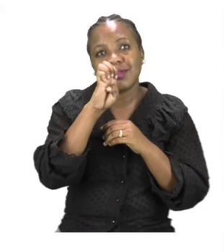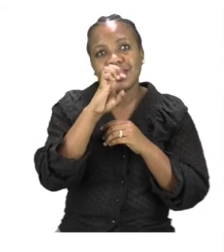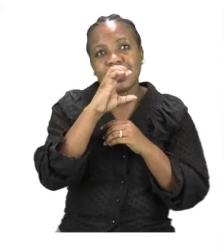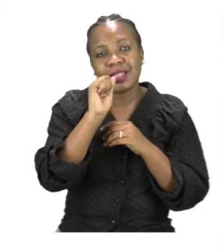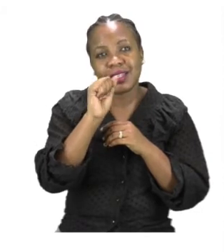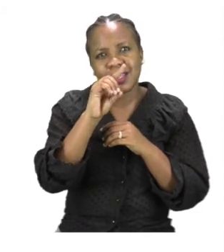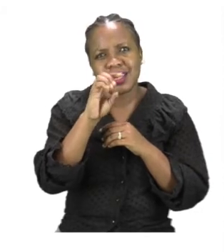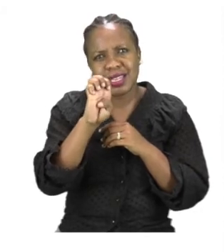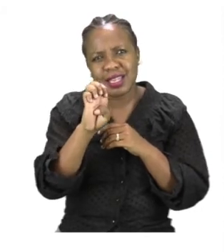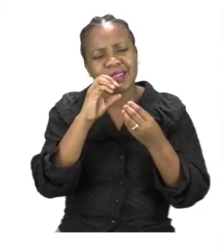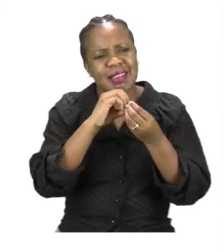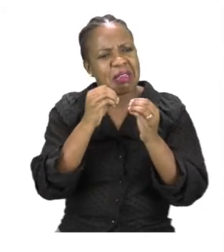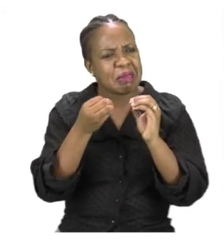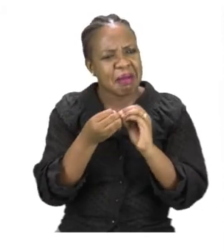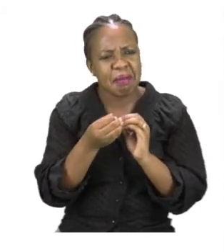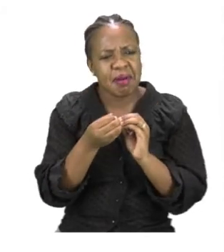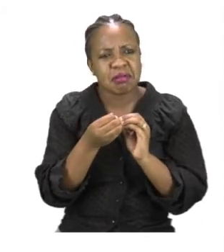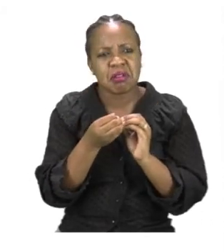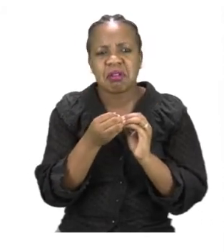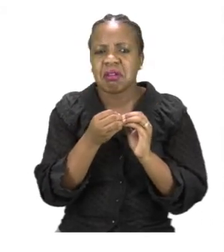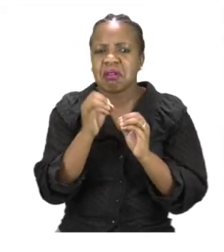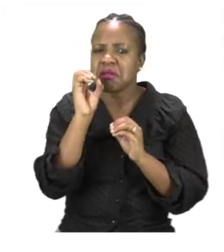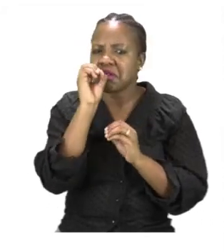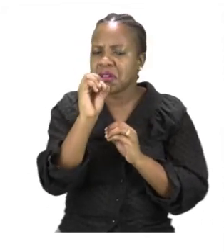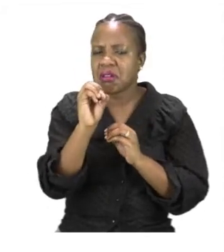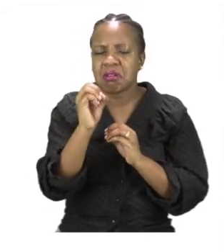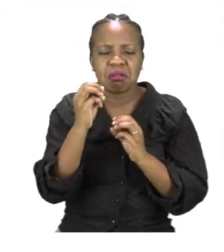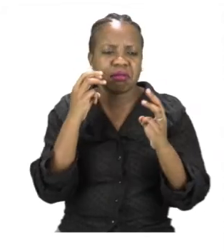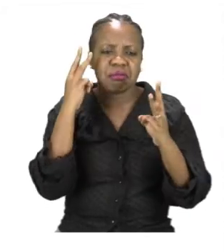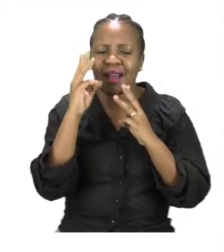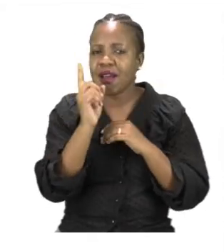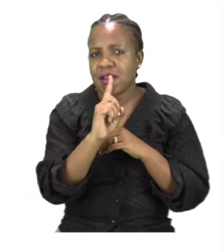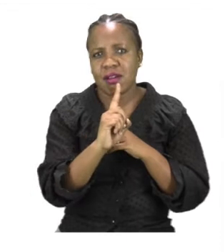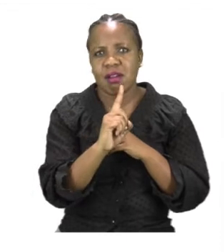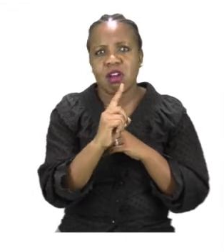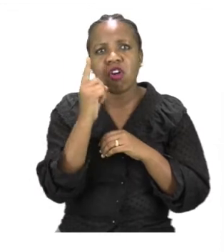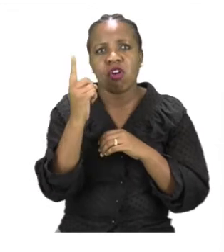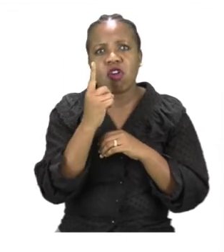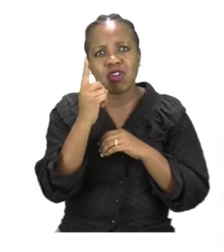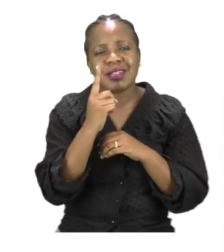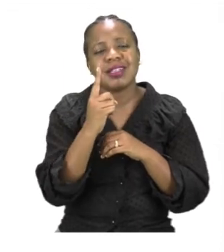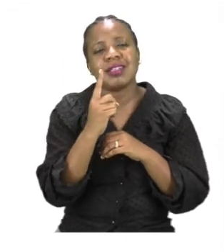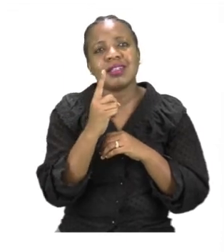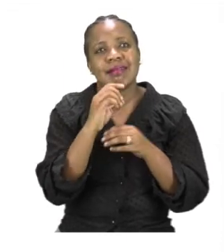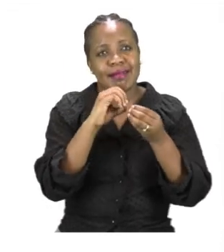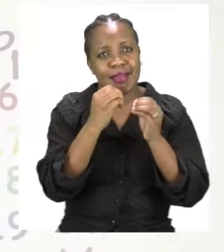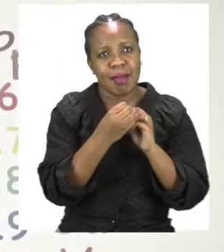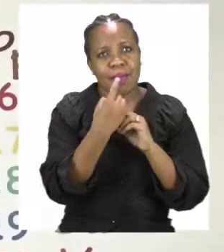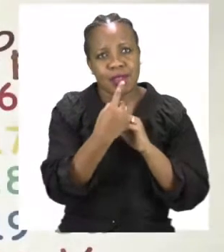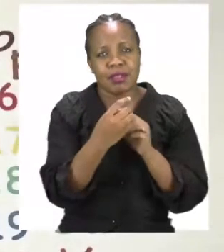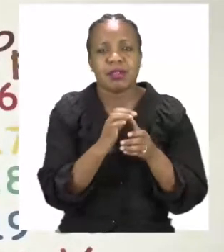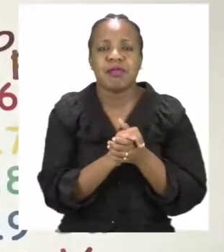0. Instead, we are worried about the next number. So on the